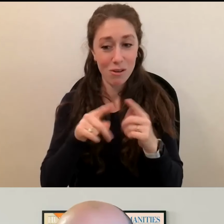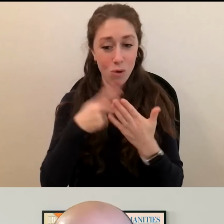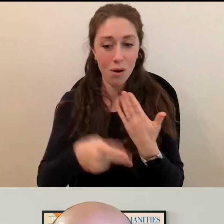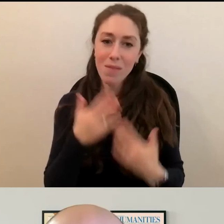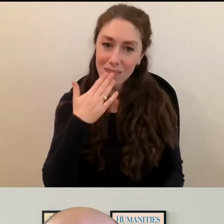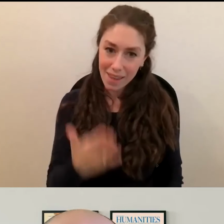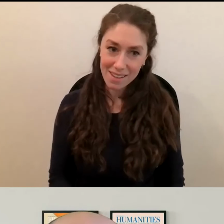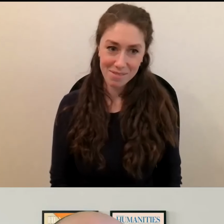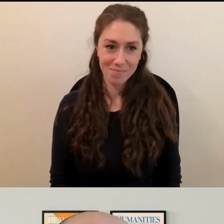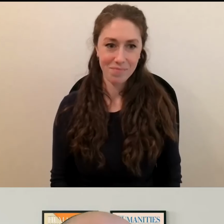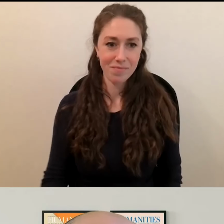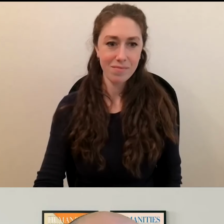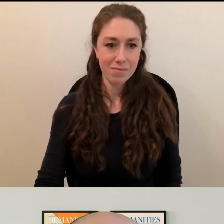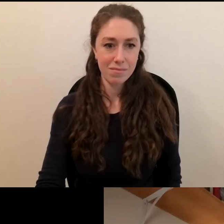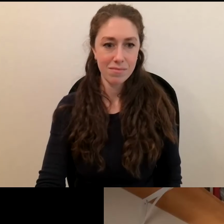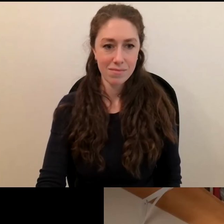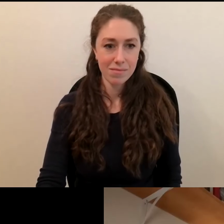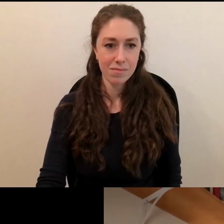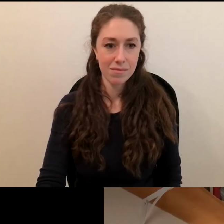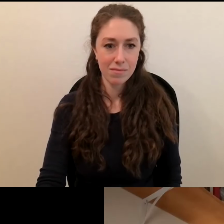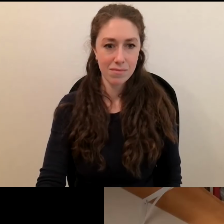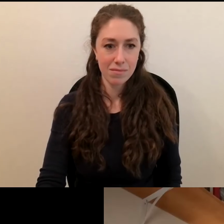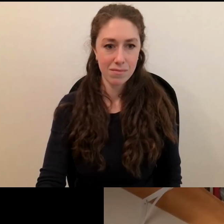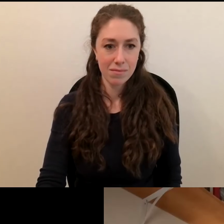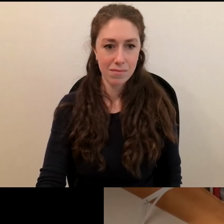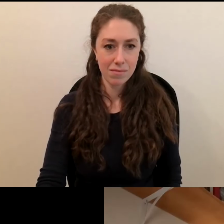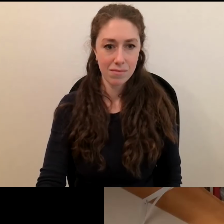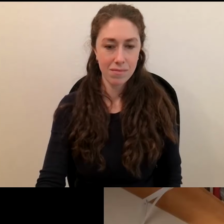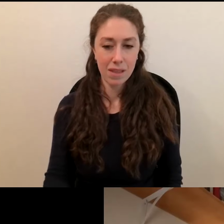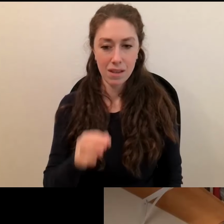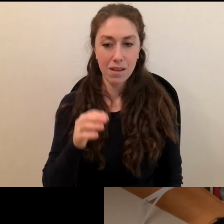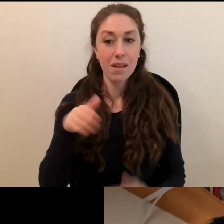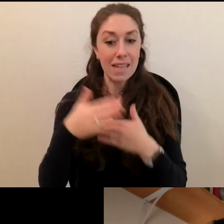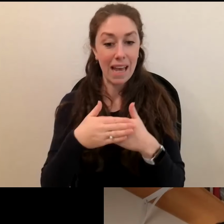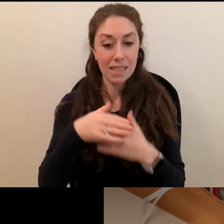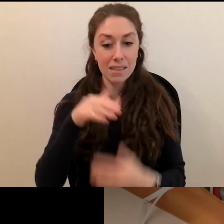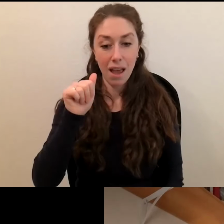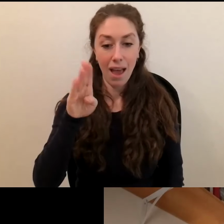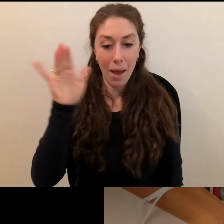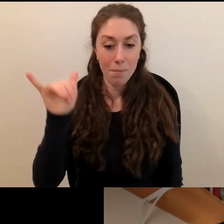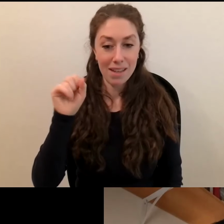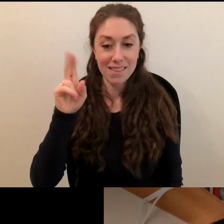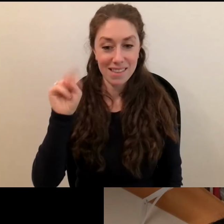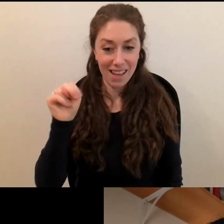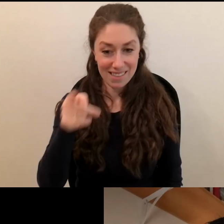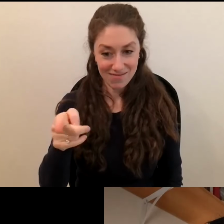you. Great, thank you so much. Next up is Abby Sun from the International Documentary